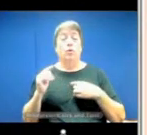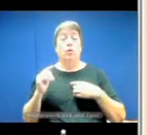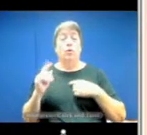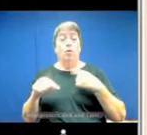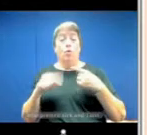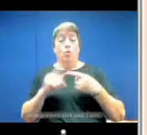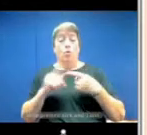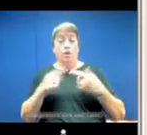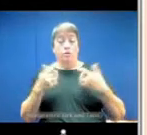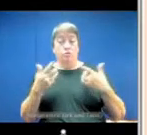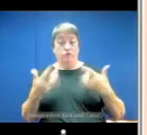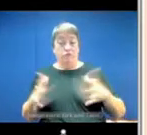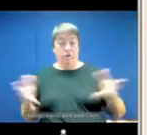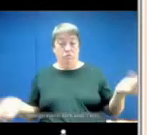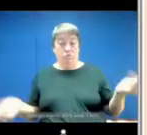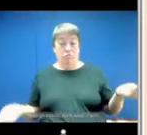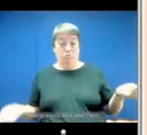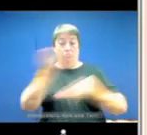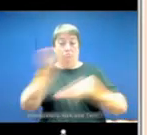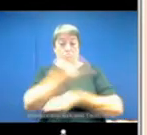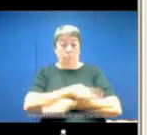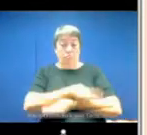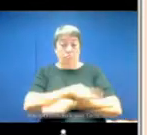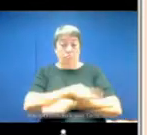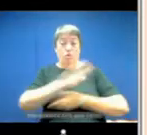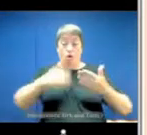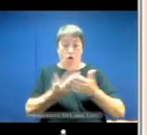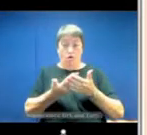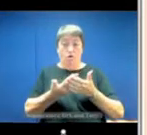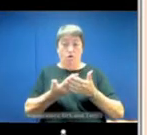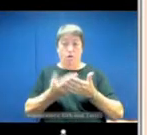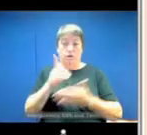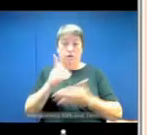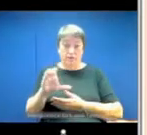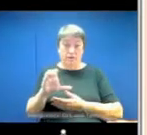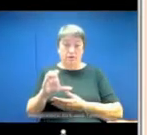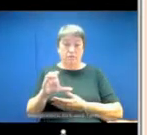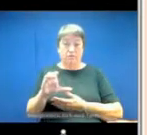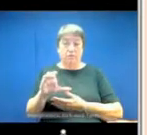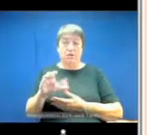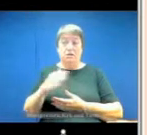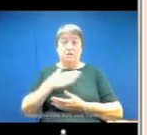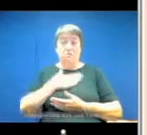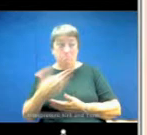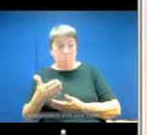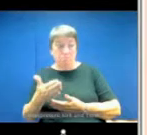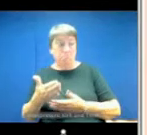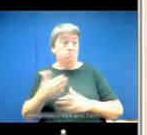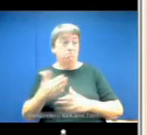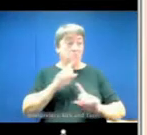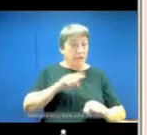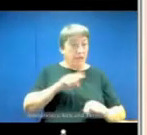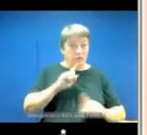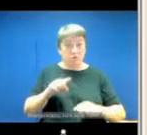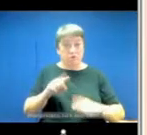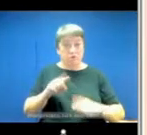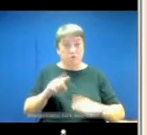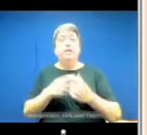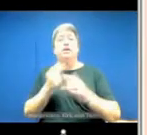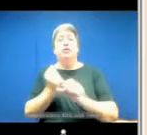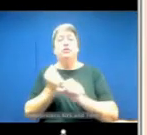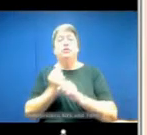receive all of the documents and the answers to interrogatories and their admissions, then you create an outline for your